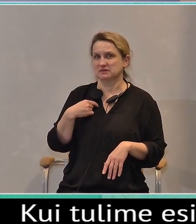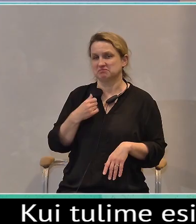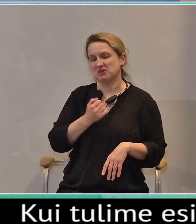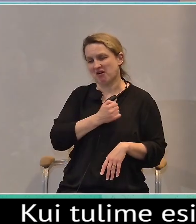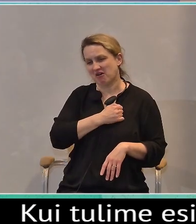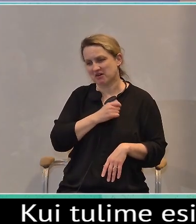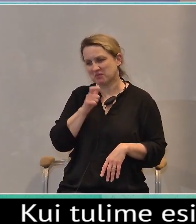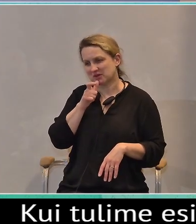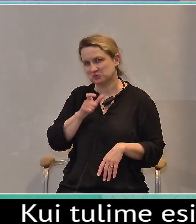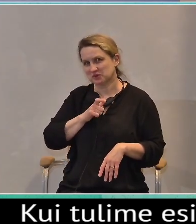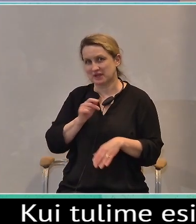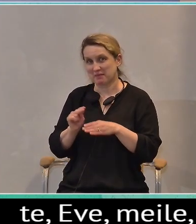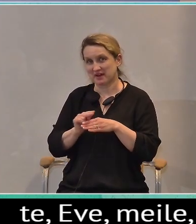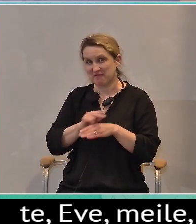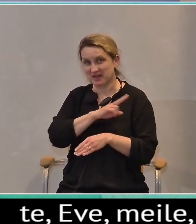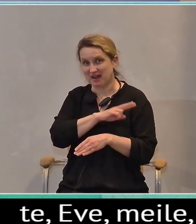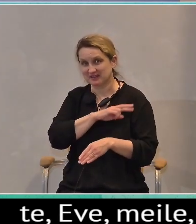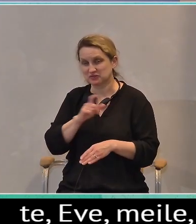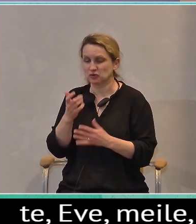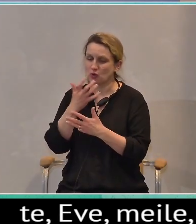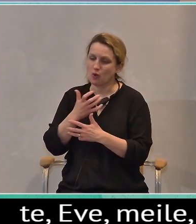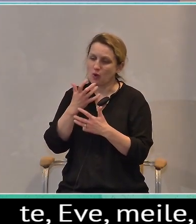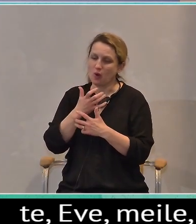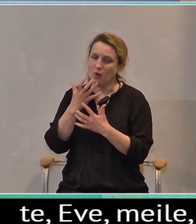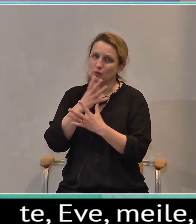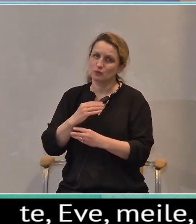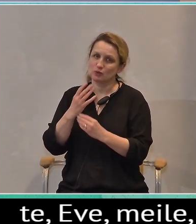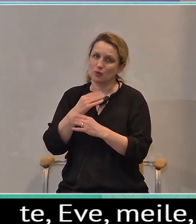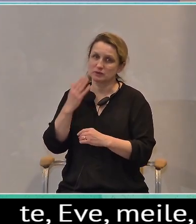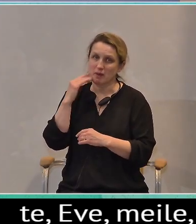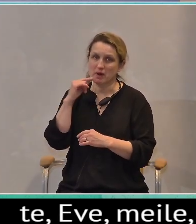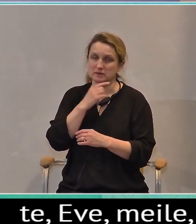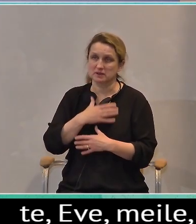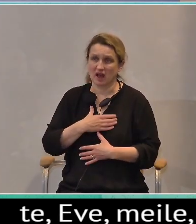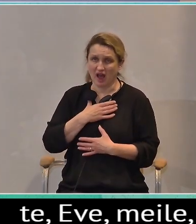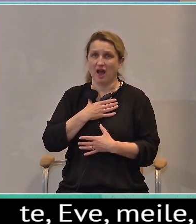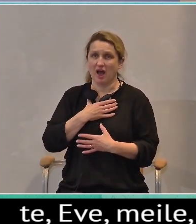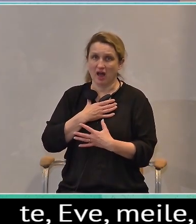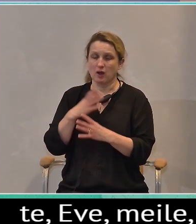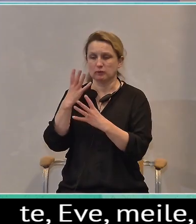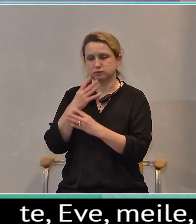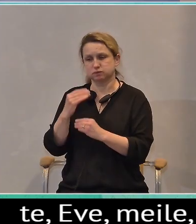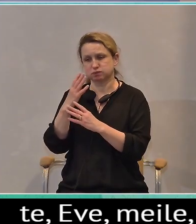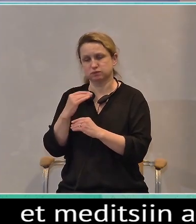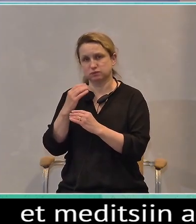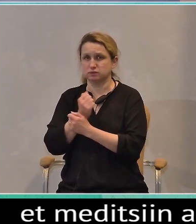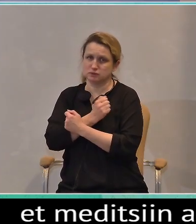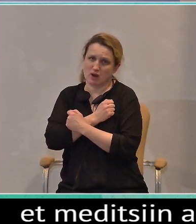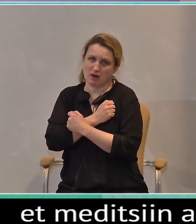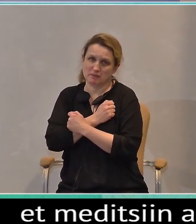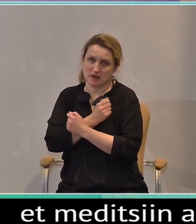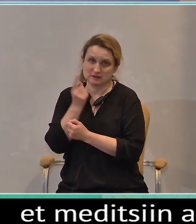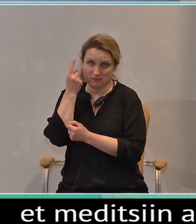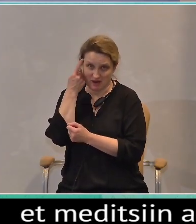makes rapid advances. And I felt it was a lovely way for a treating physician